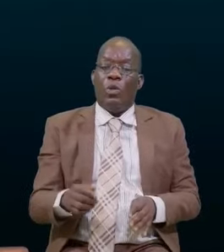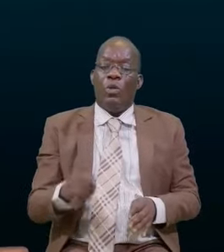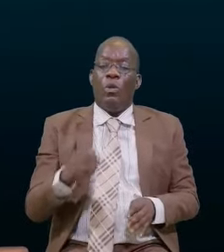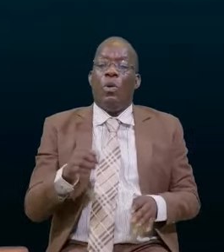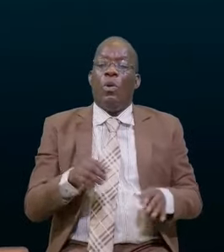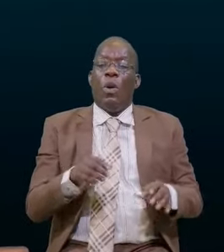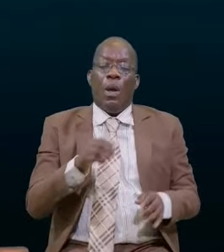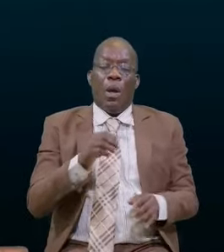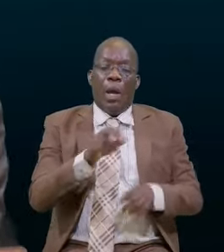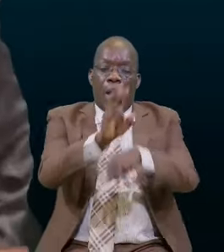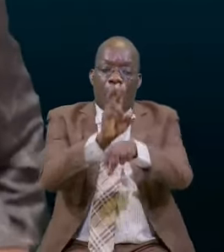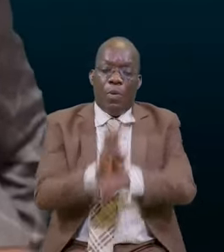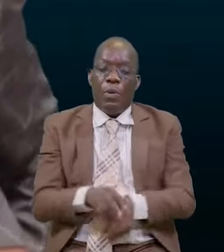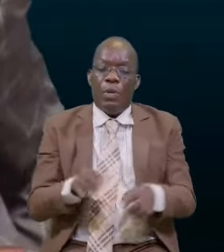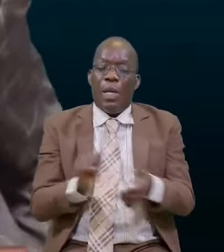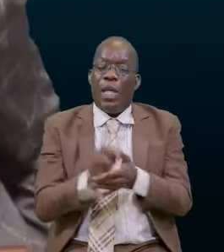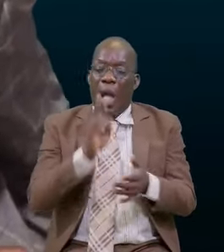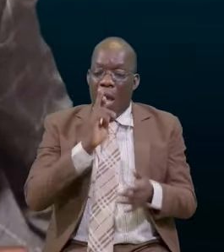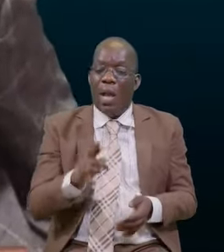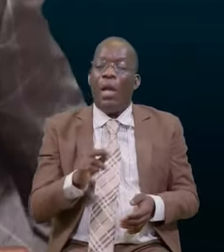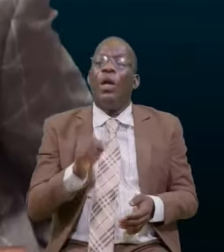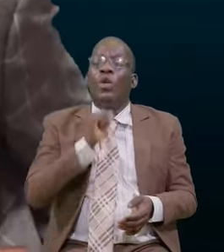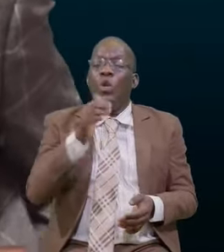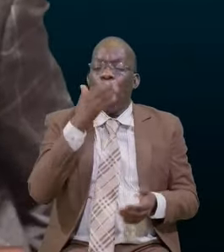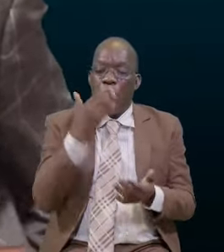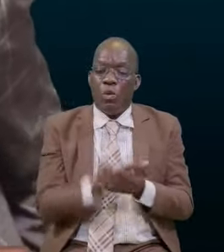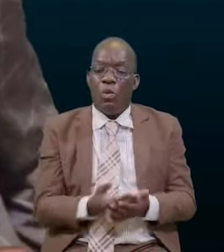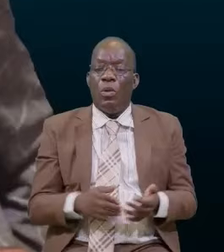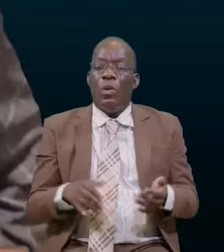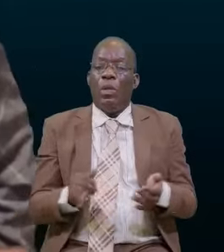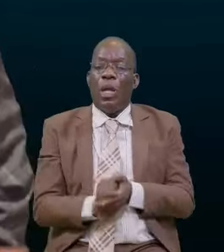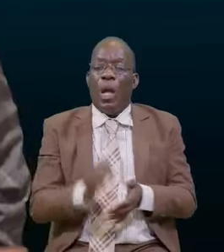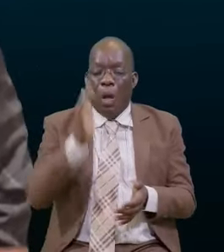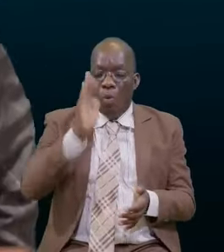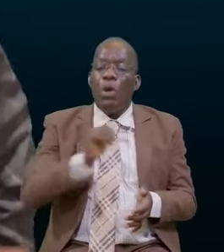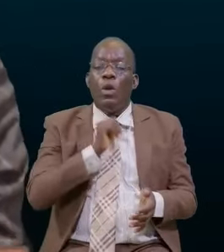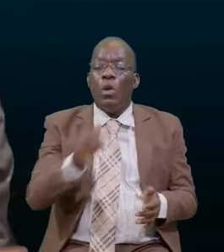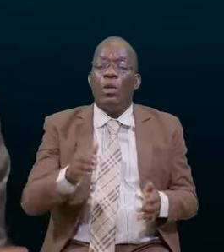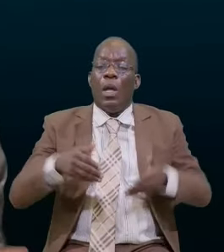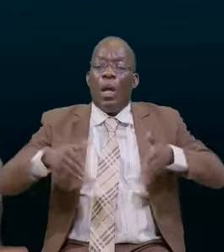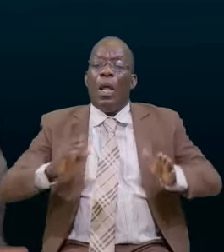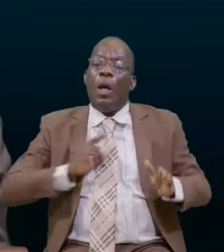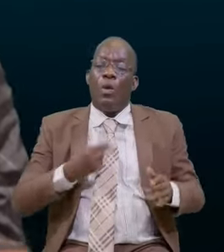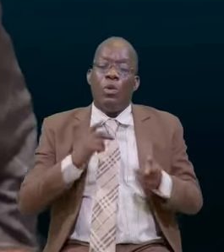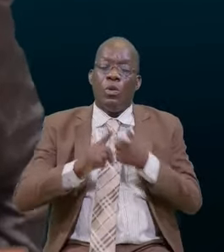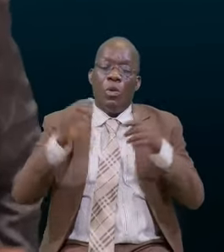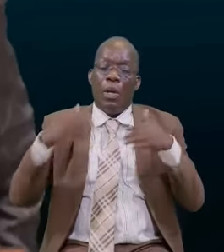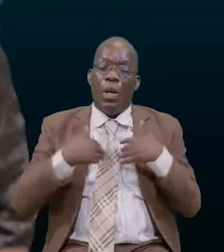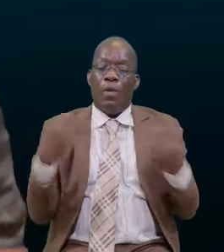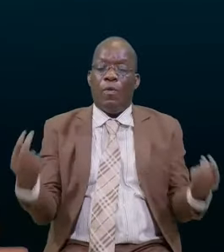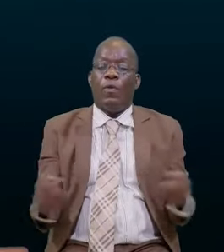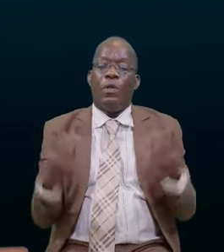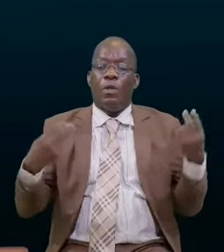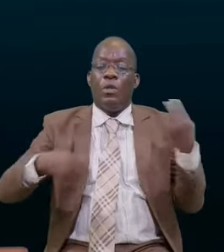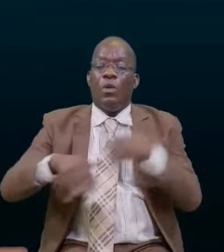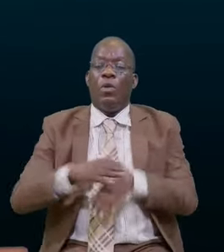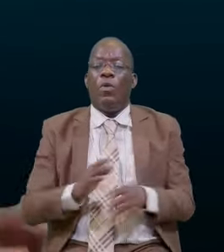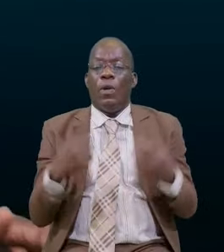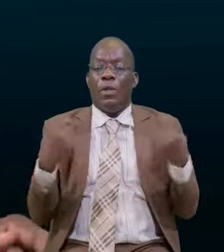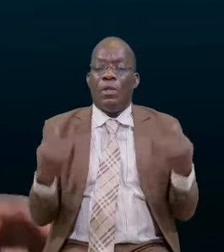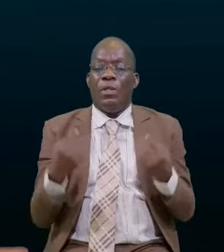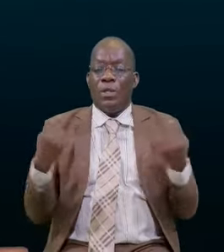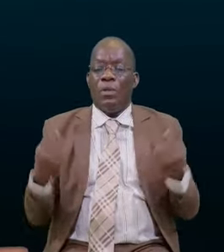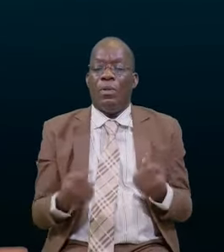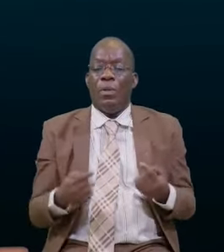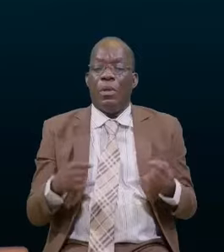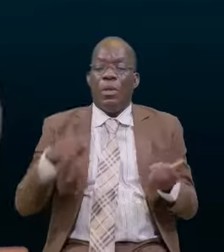from being able to have victory over sin and over the world these are evil little things that